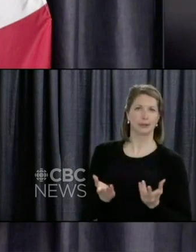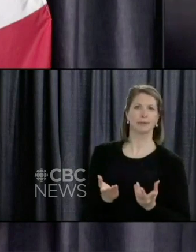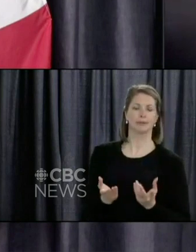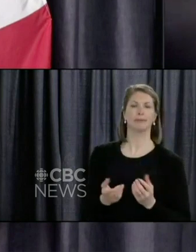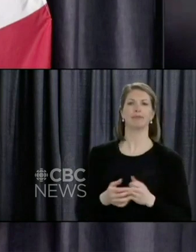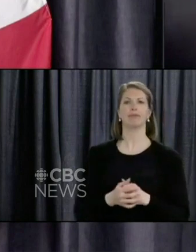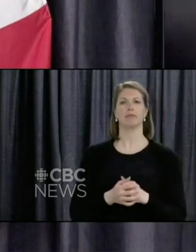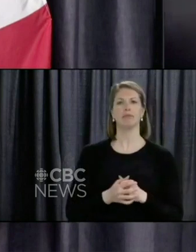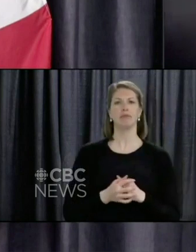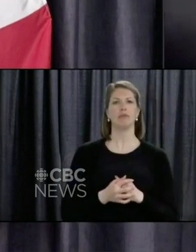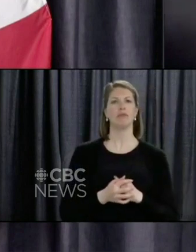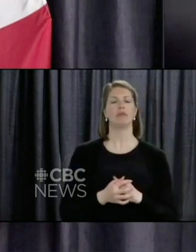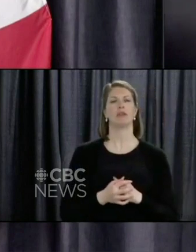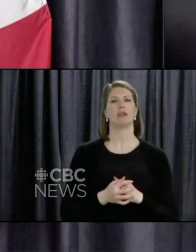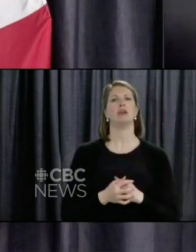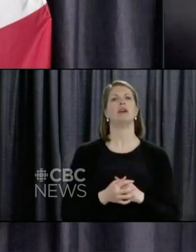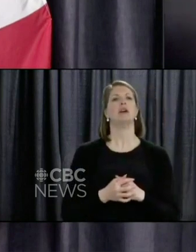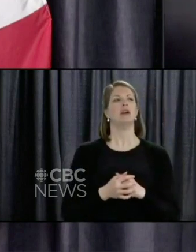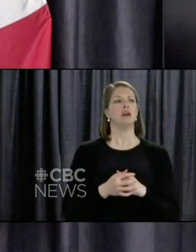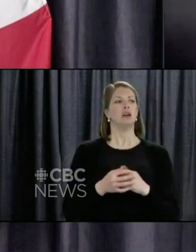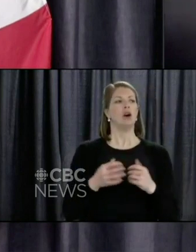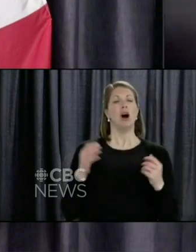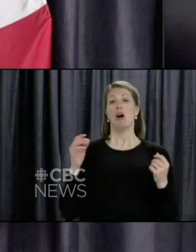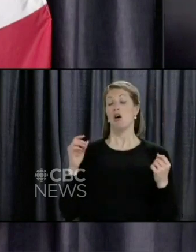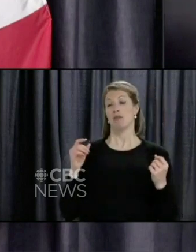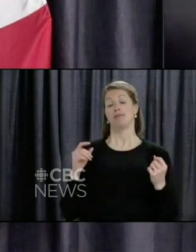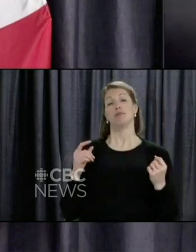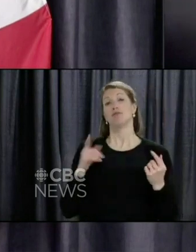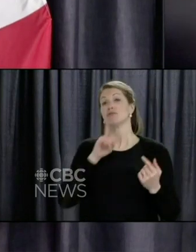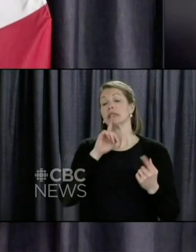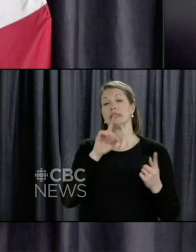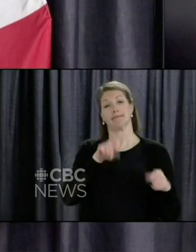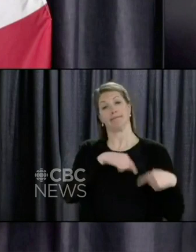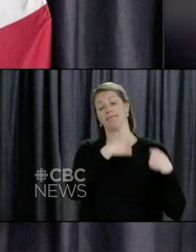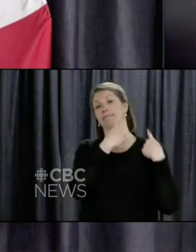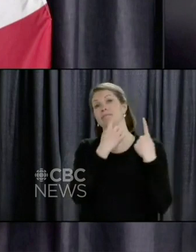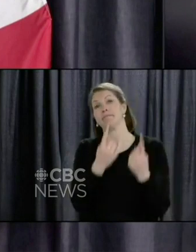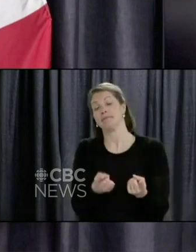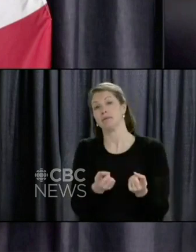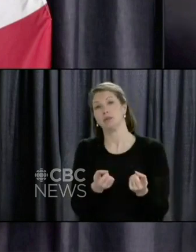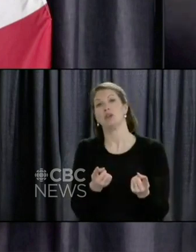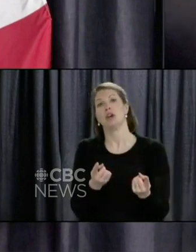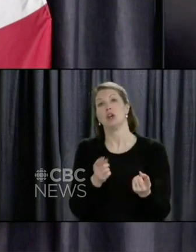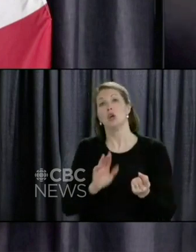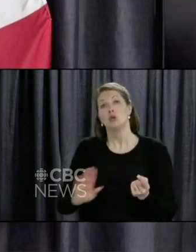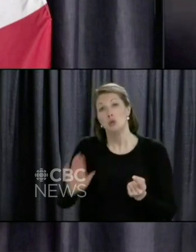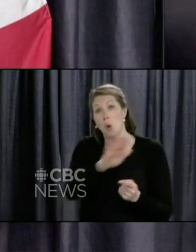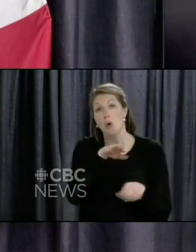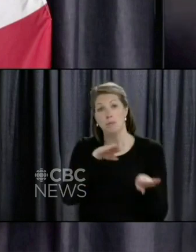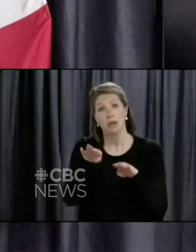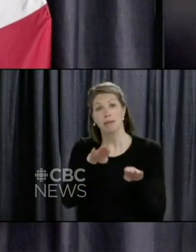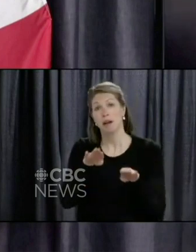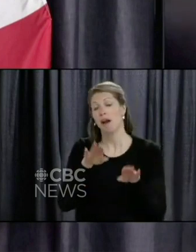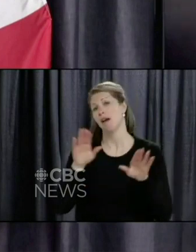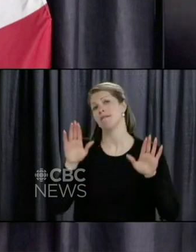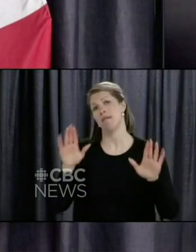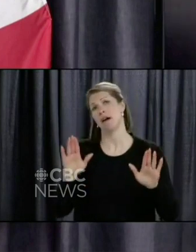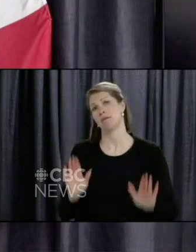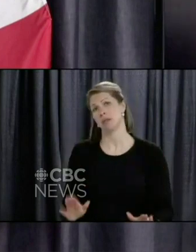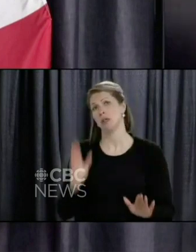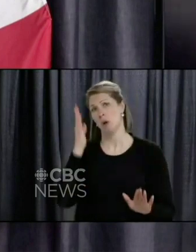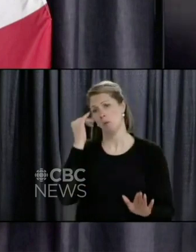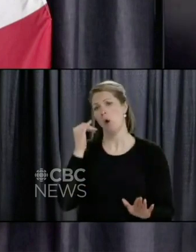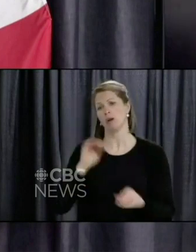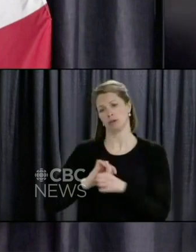So in conclusion, and very much because of all your efforts, there's very good control right now of COVID-19 transmission, even though we do